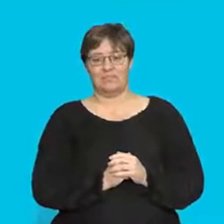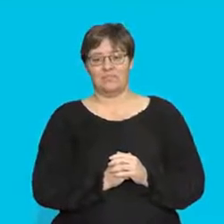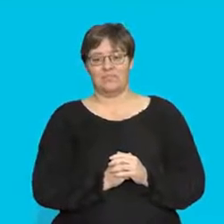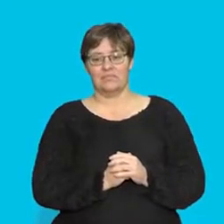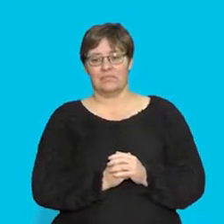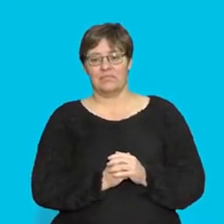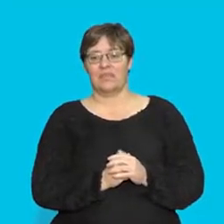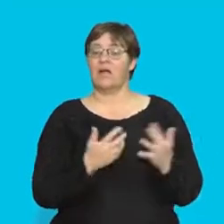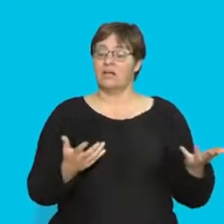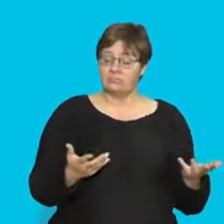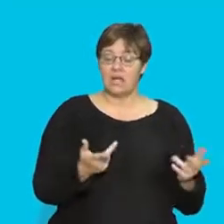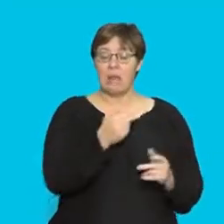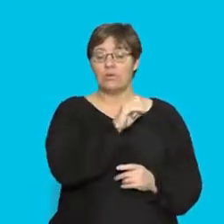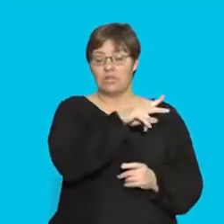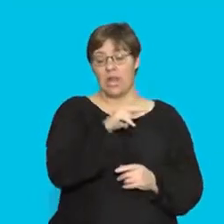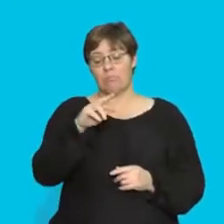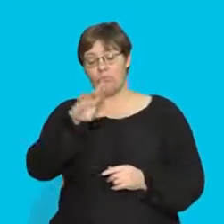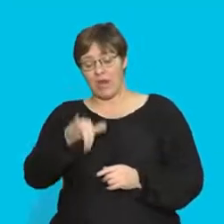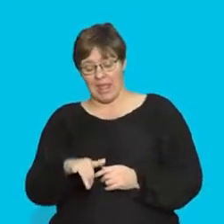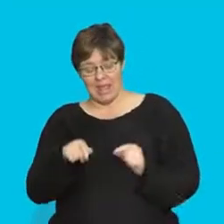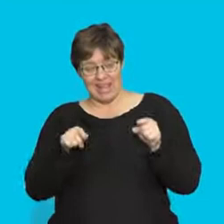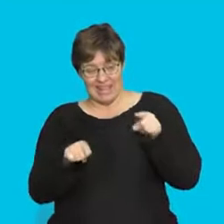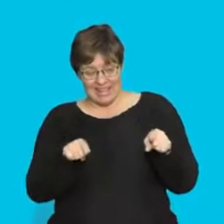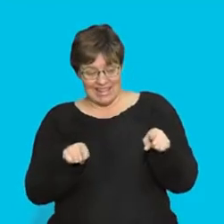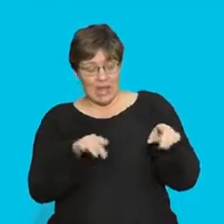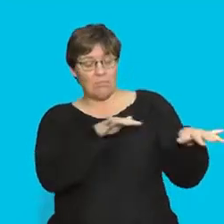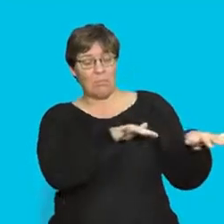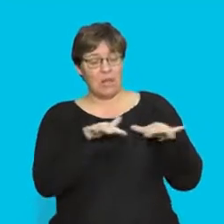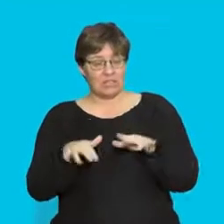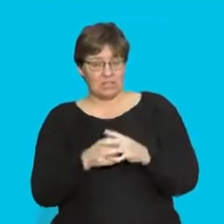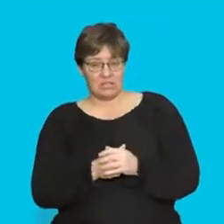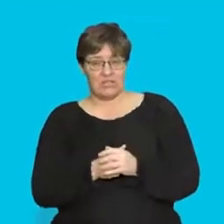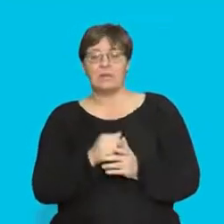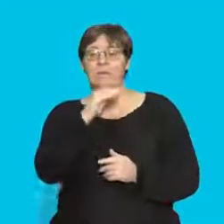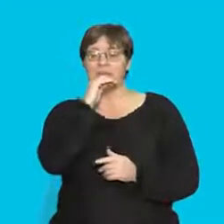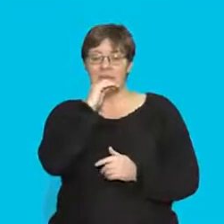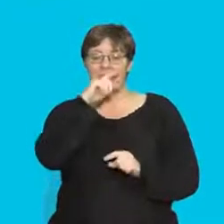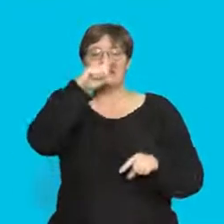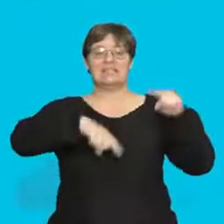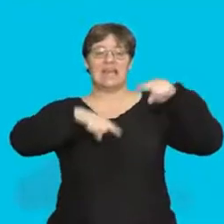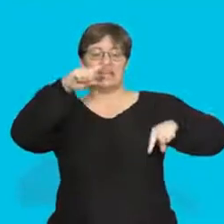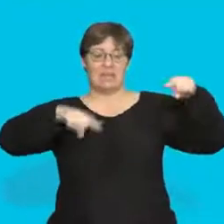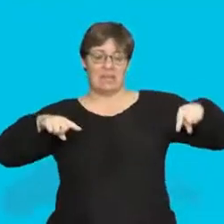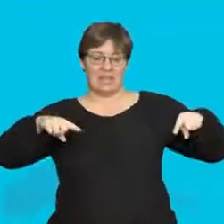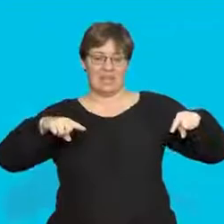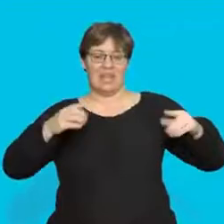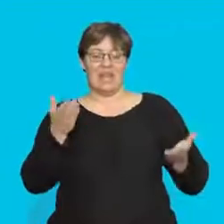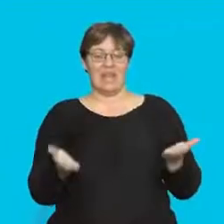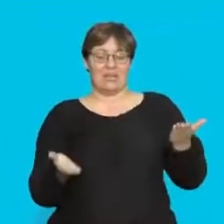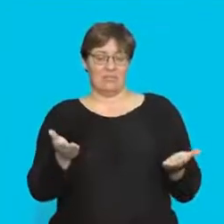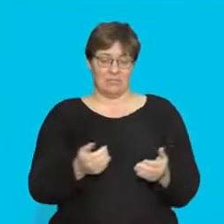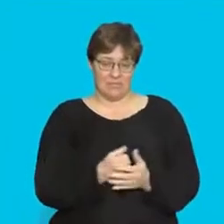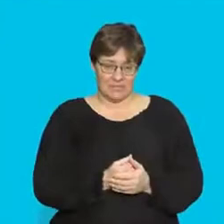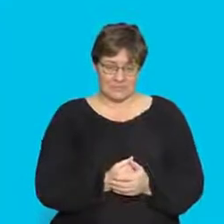Now, predator and prey populations are usually in what we call dynamic